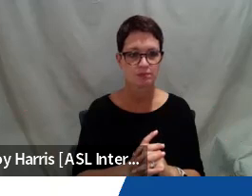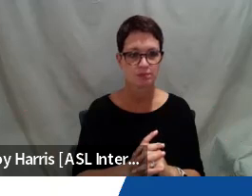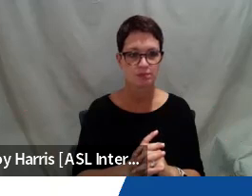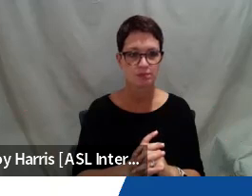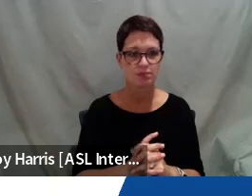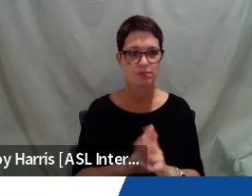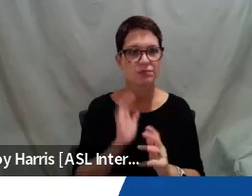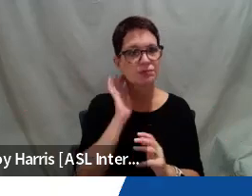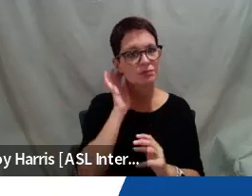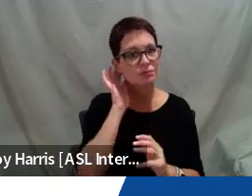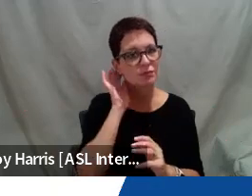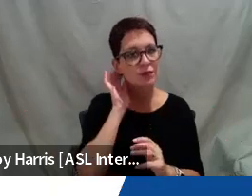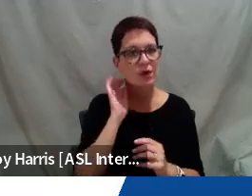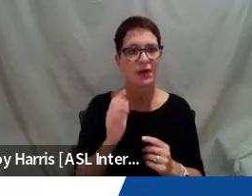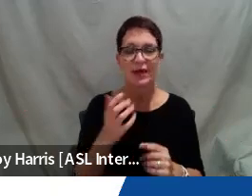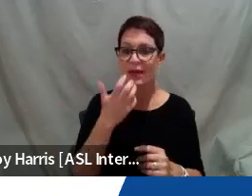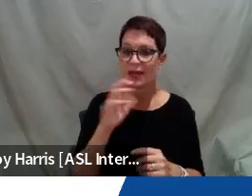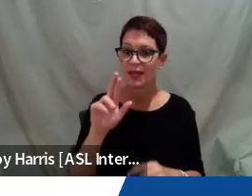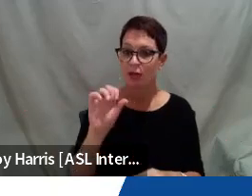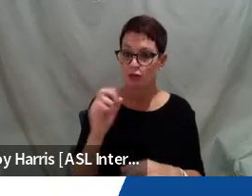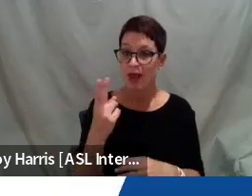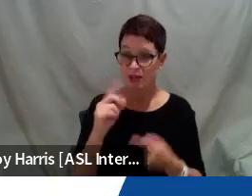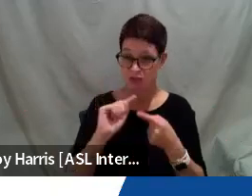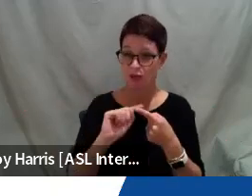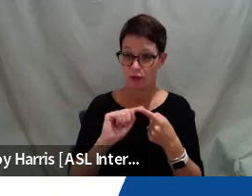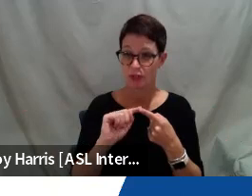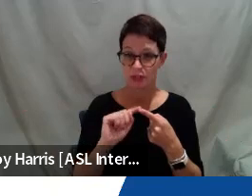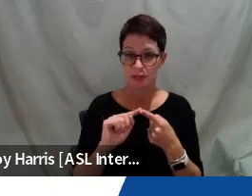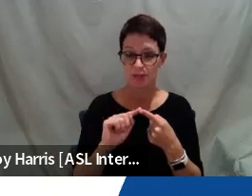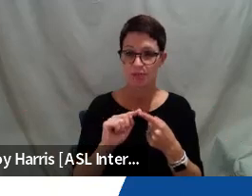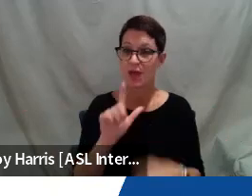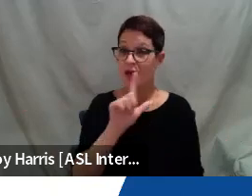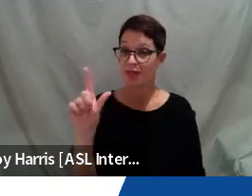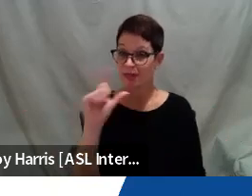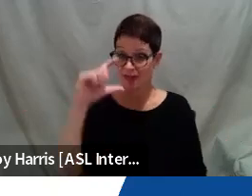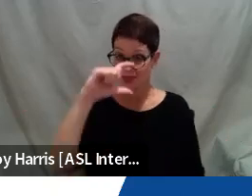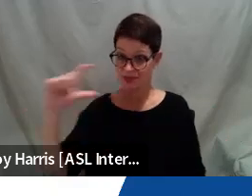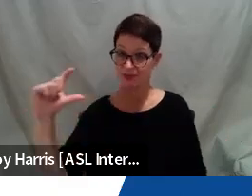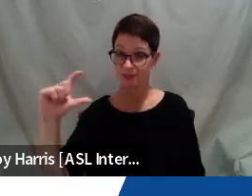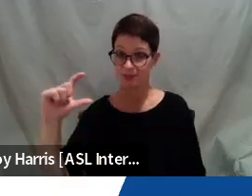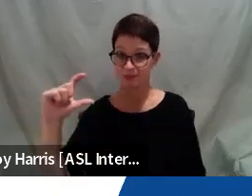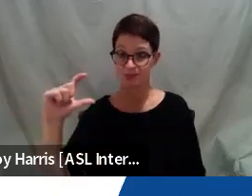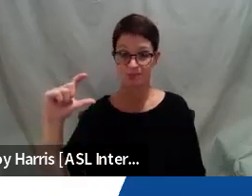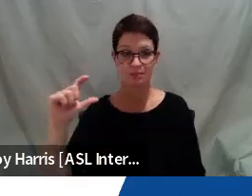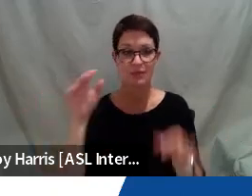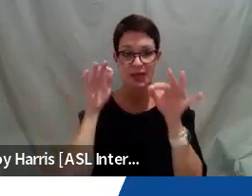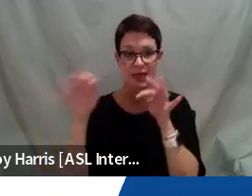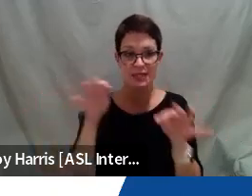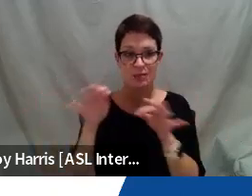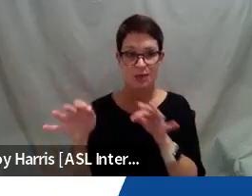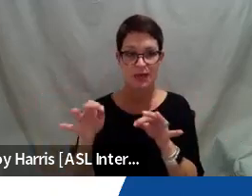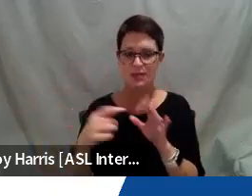So first we're going to look at heat rash. On the left side of the screen, it talks about